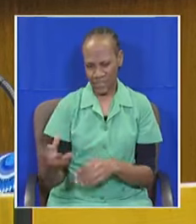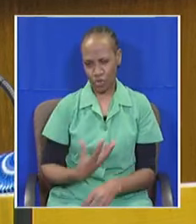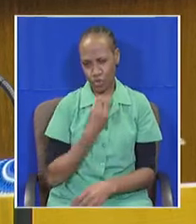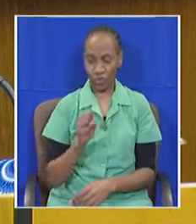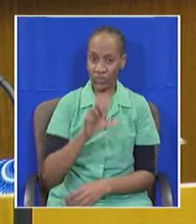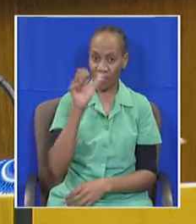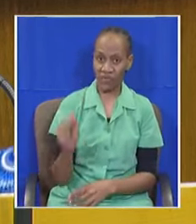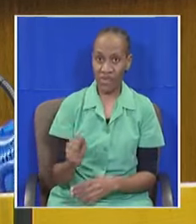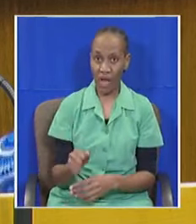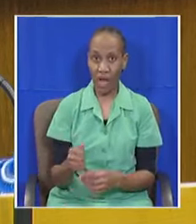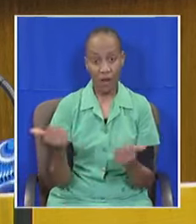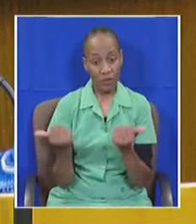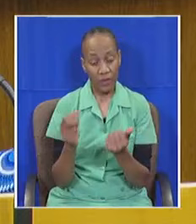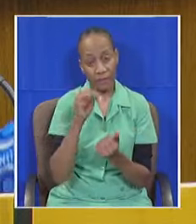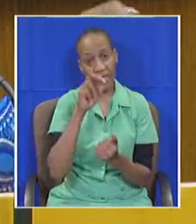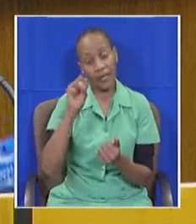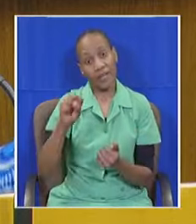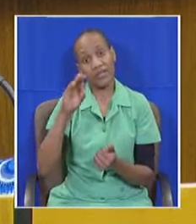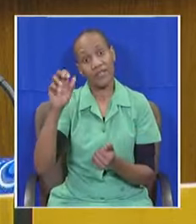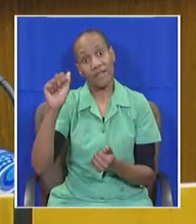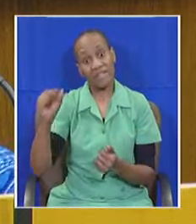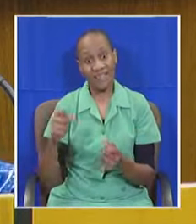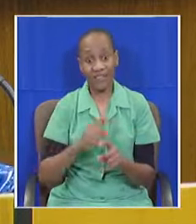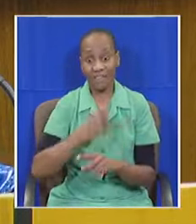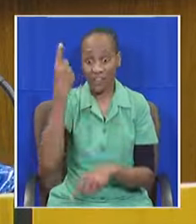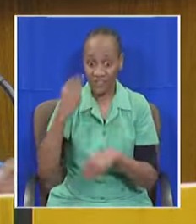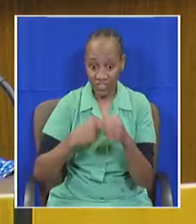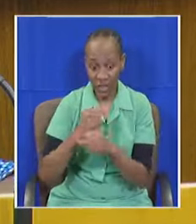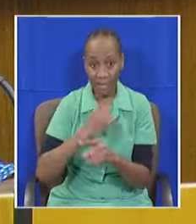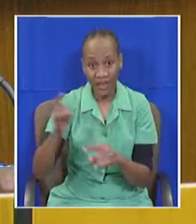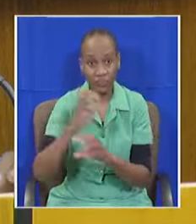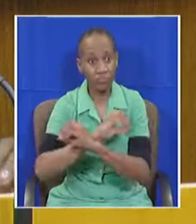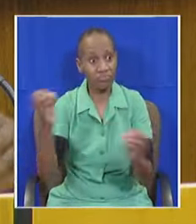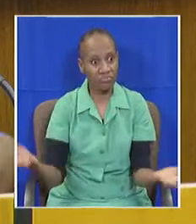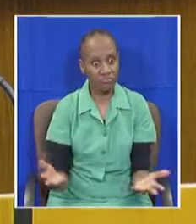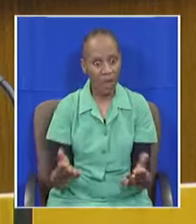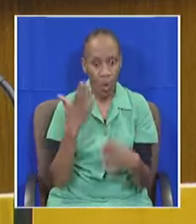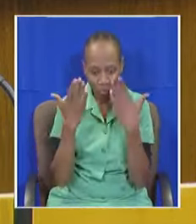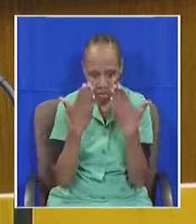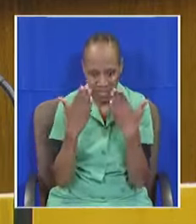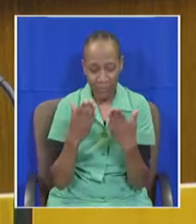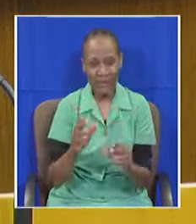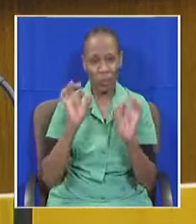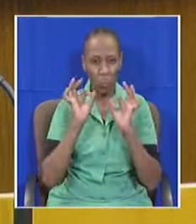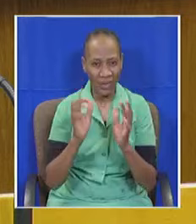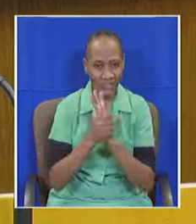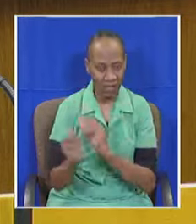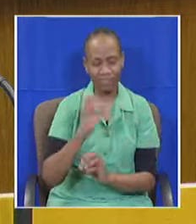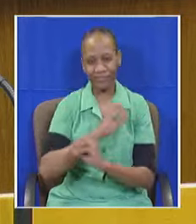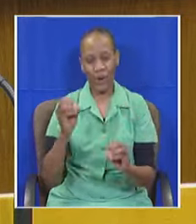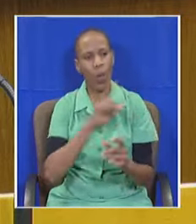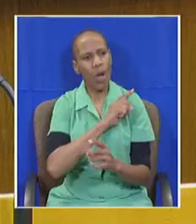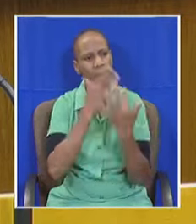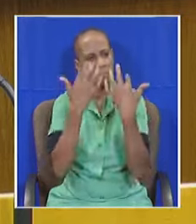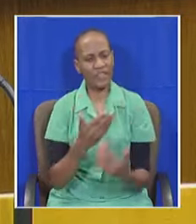who are particularly NASFAS do not make it past their first year. And these students don't excel because there's no adequate funding, they're not